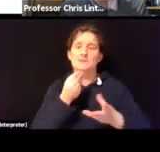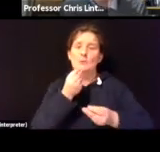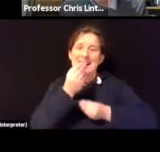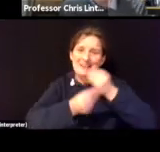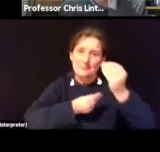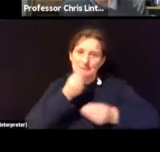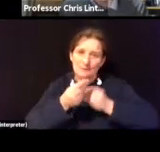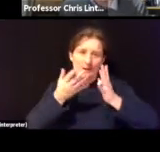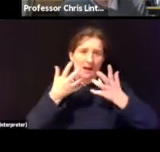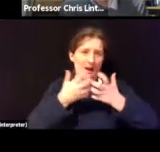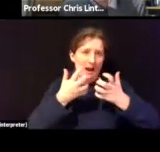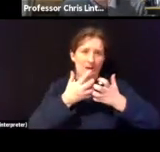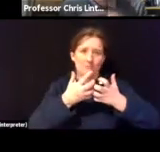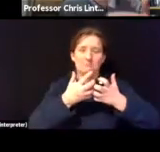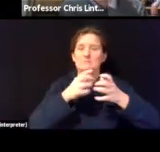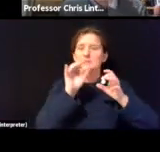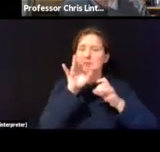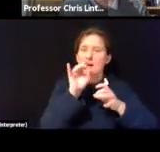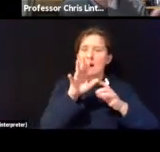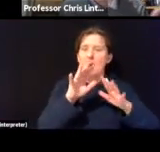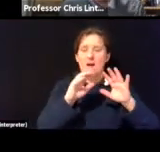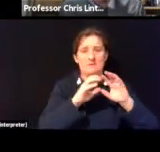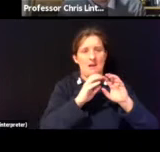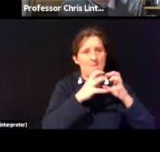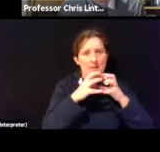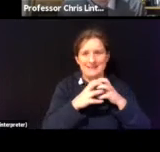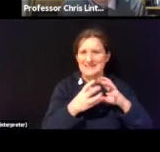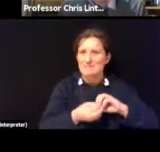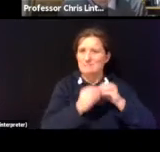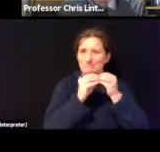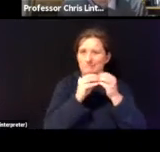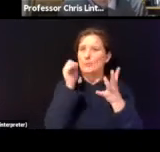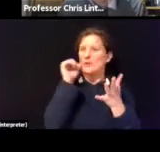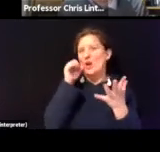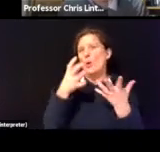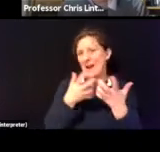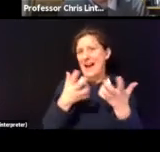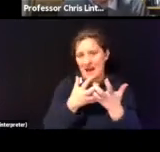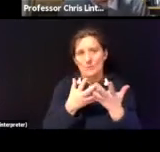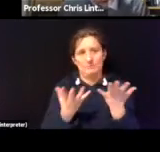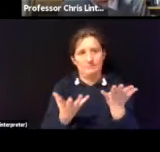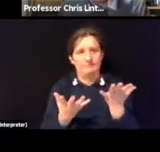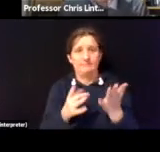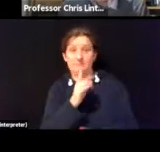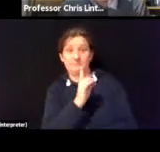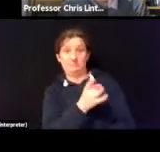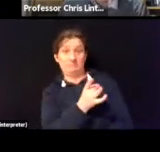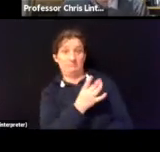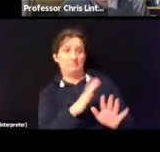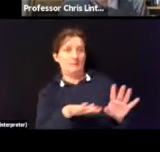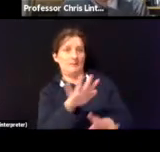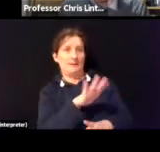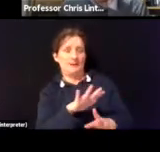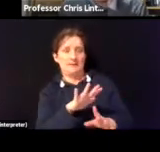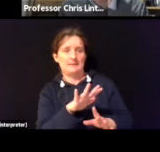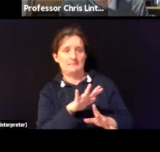stars and planets form. So we know how stars form. This is a place where that happens. This is a shot of